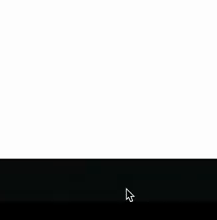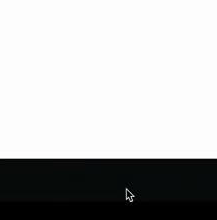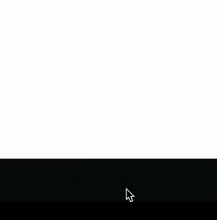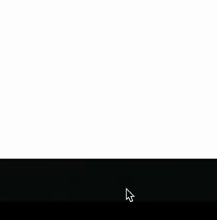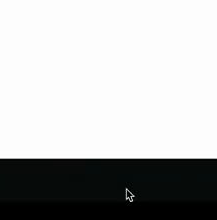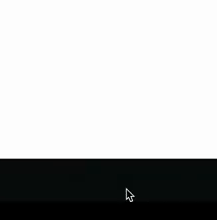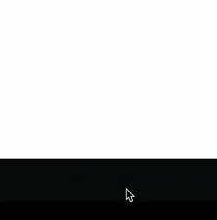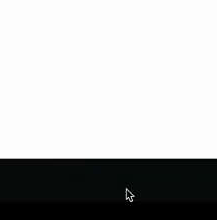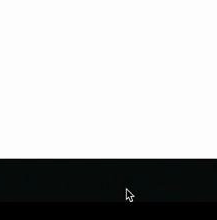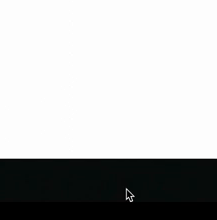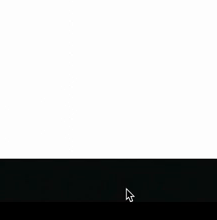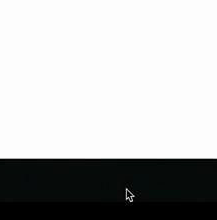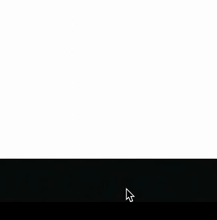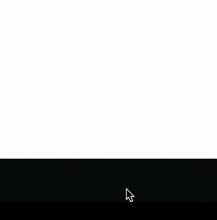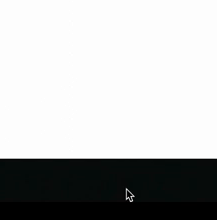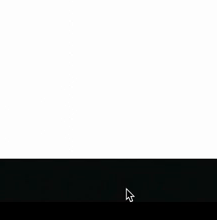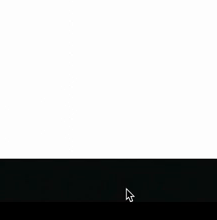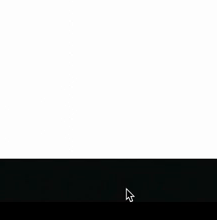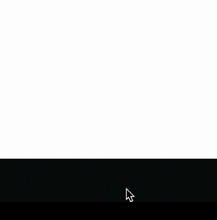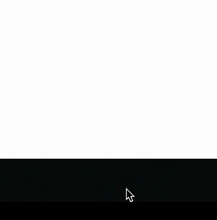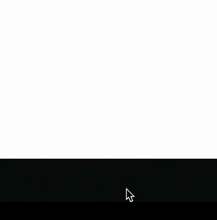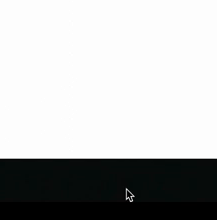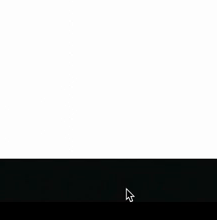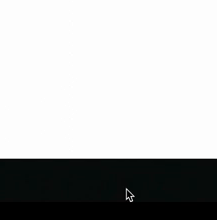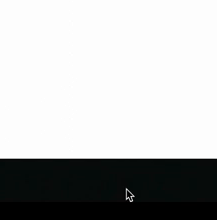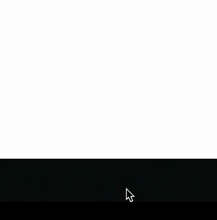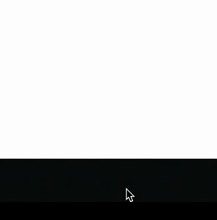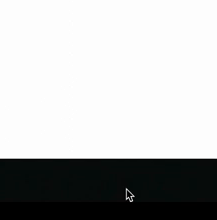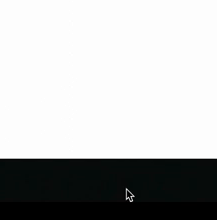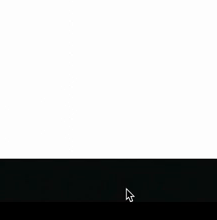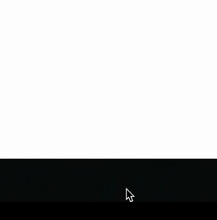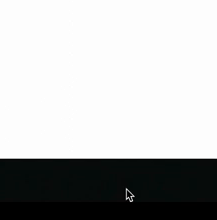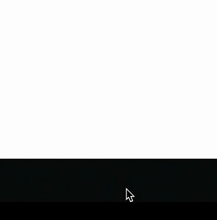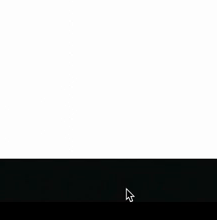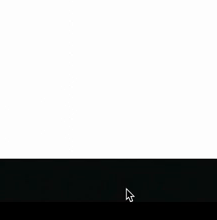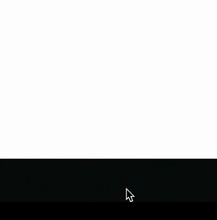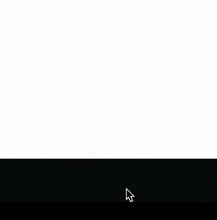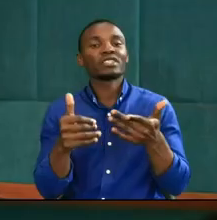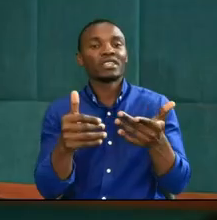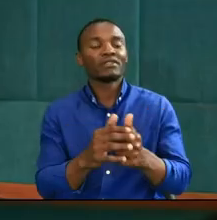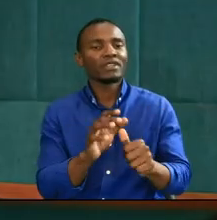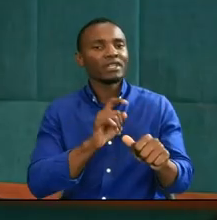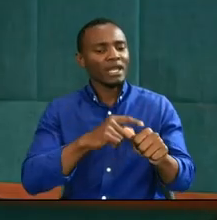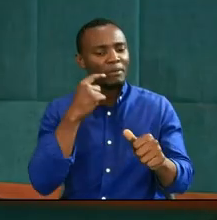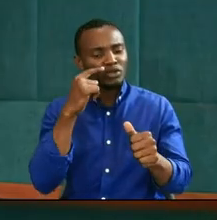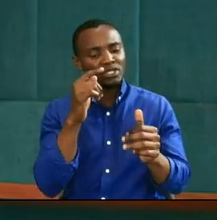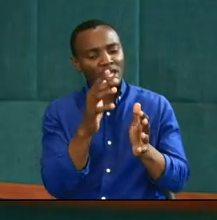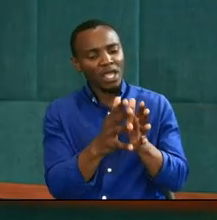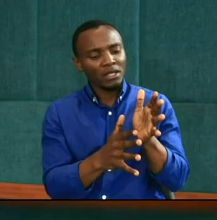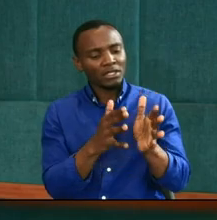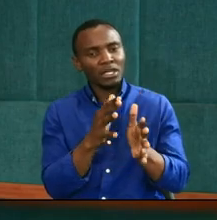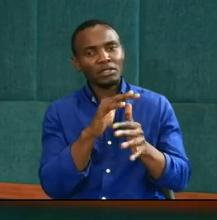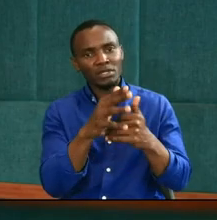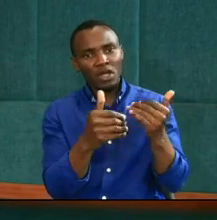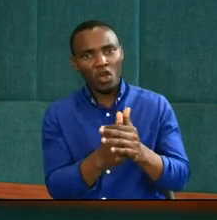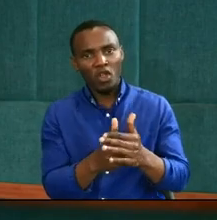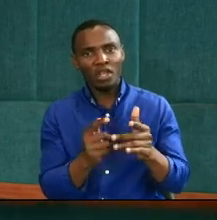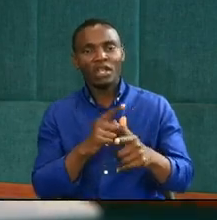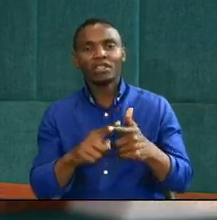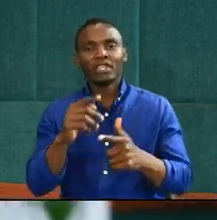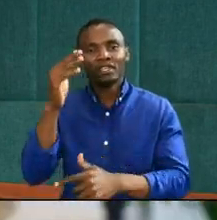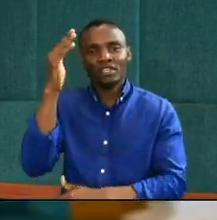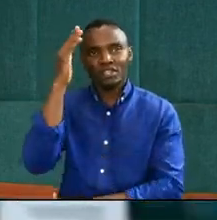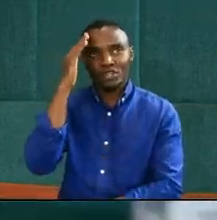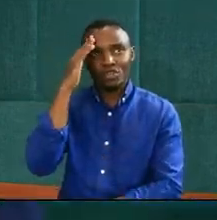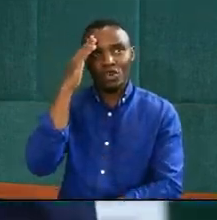things, now what things? The list of signs that Christ has given. When you see these things, know that it is